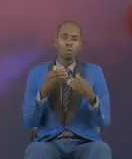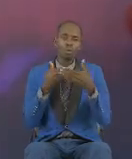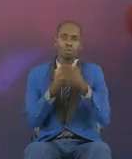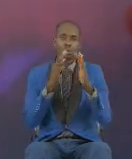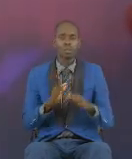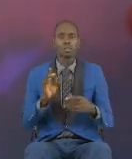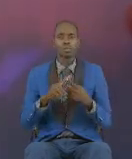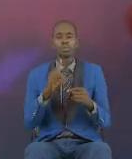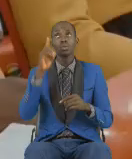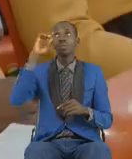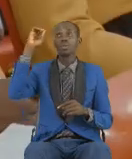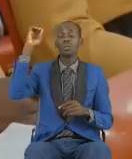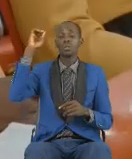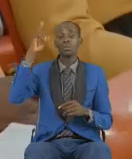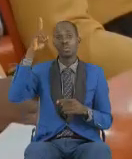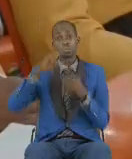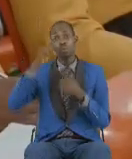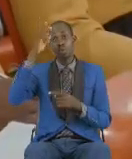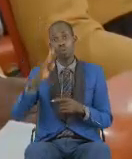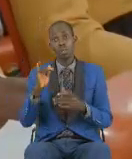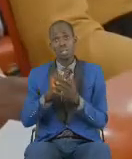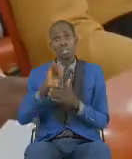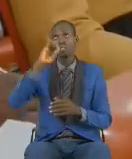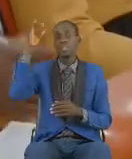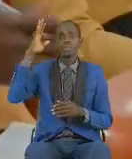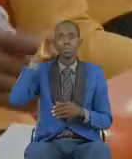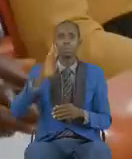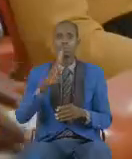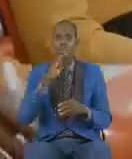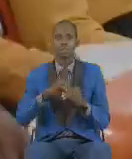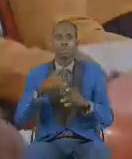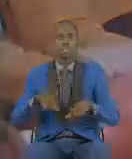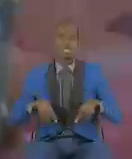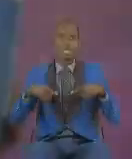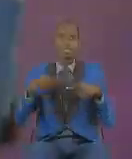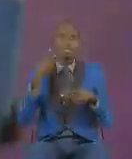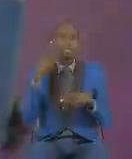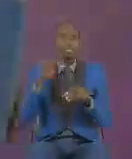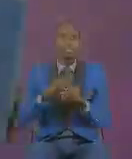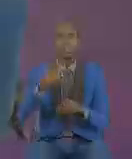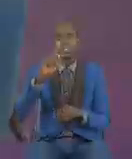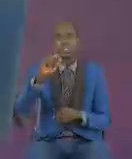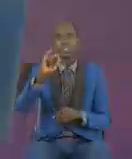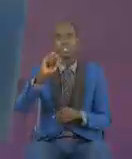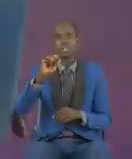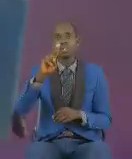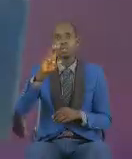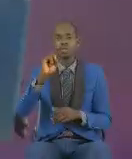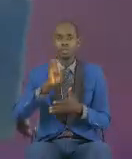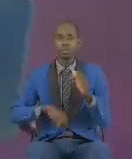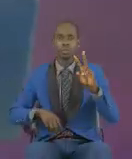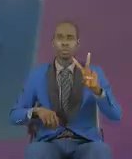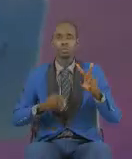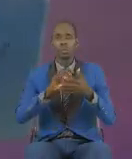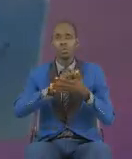will abound in your life. Amen. Titus chapter 2 verse 11. In Titus